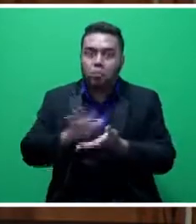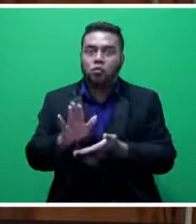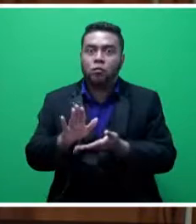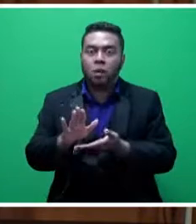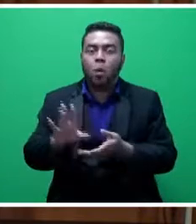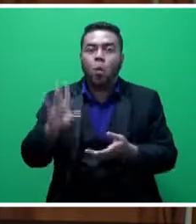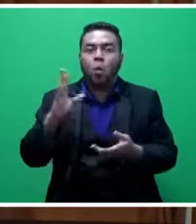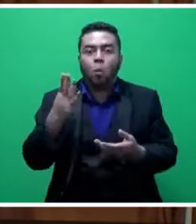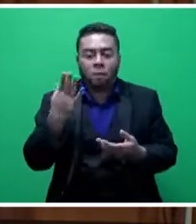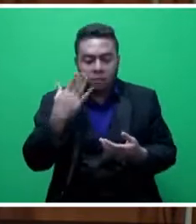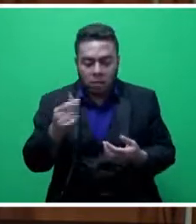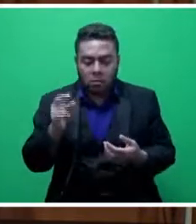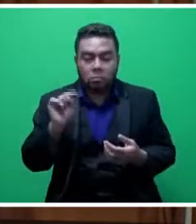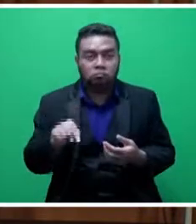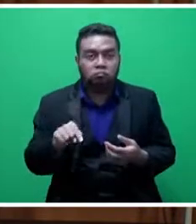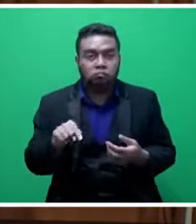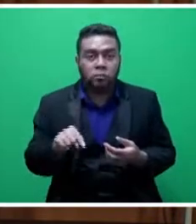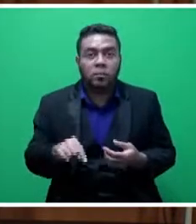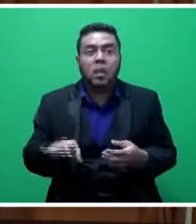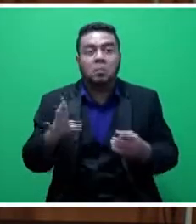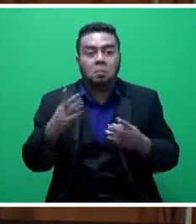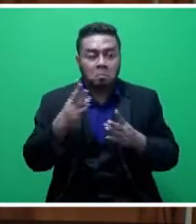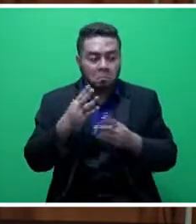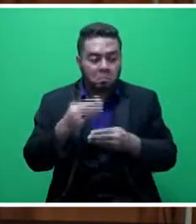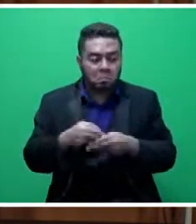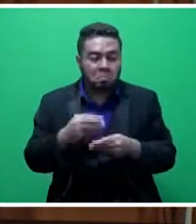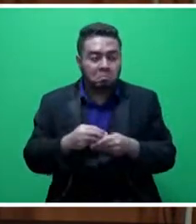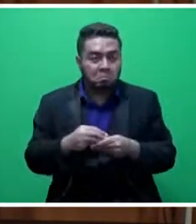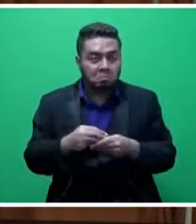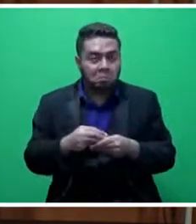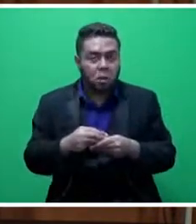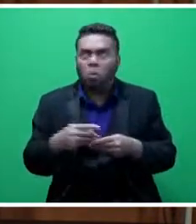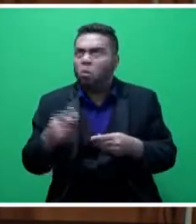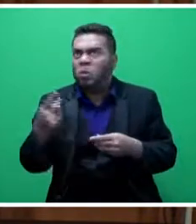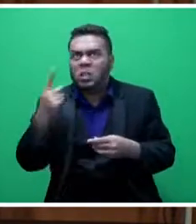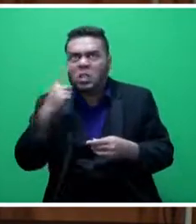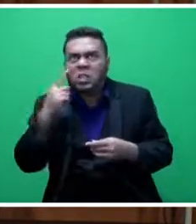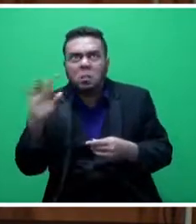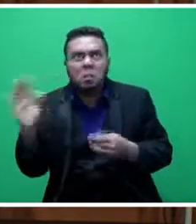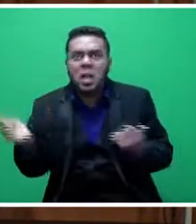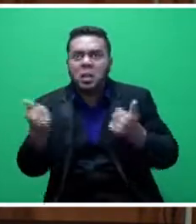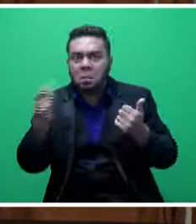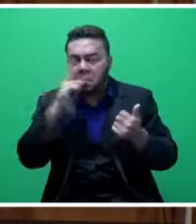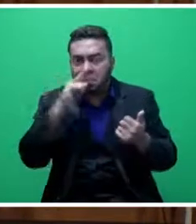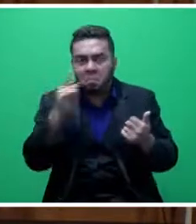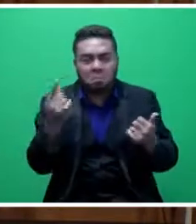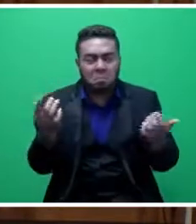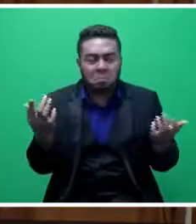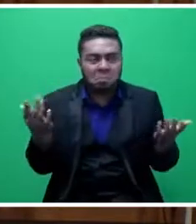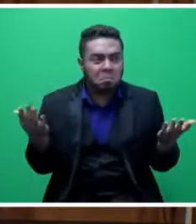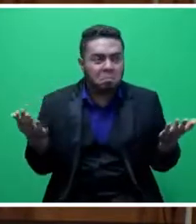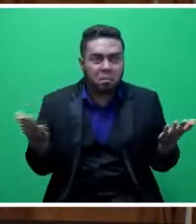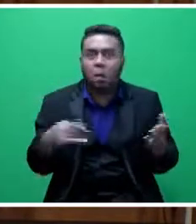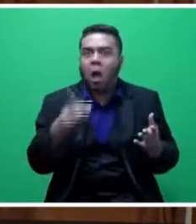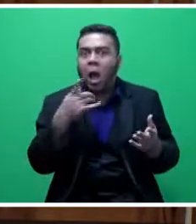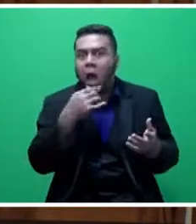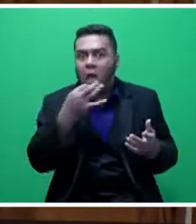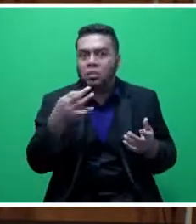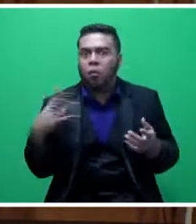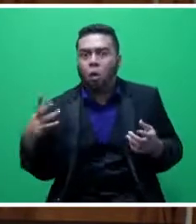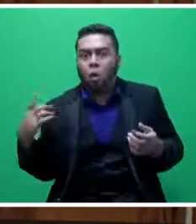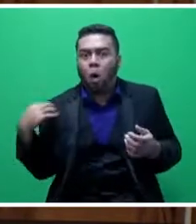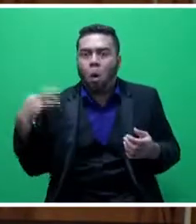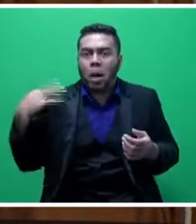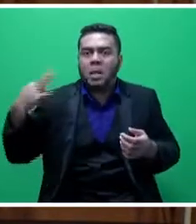that at one point in time, certain municipalities used to actually ask for an application fee on top of the business license